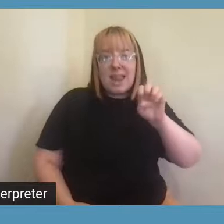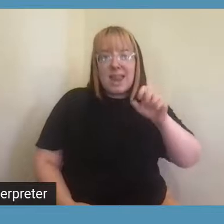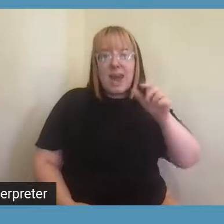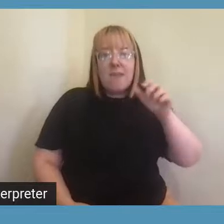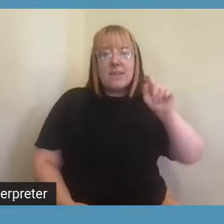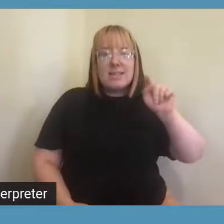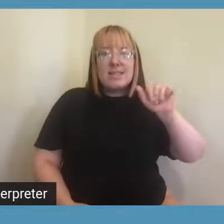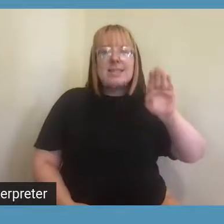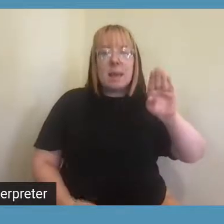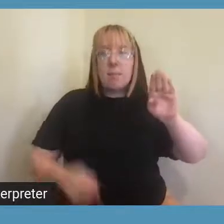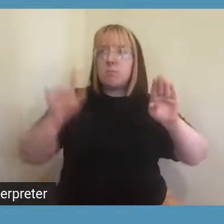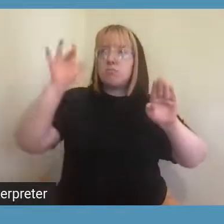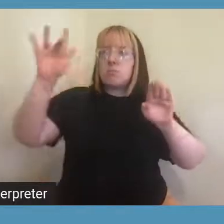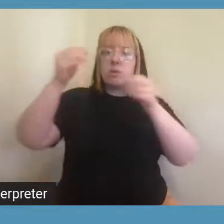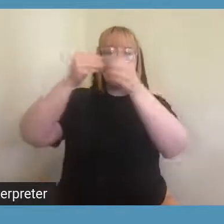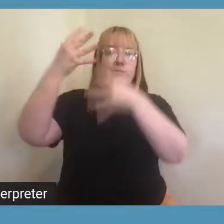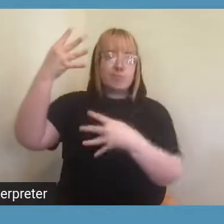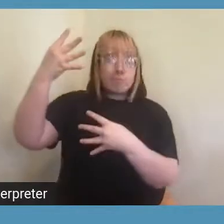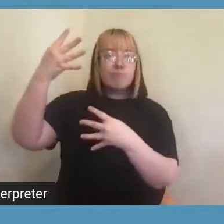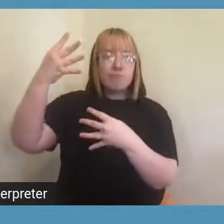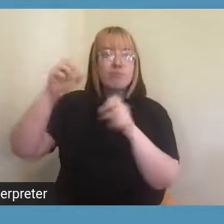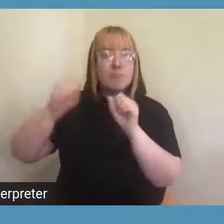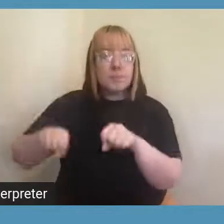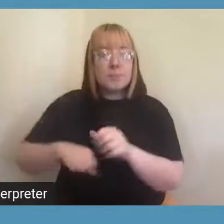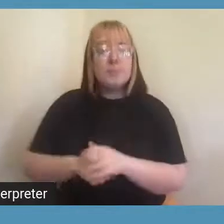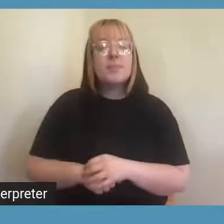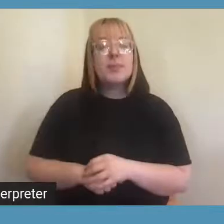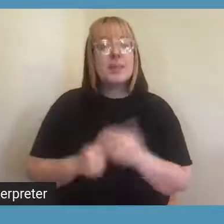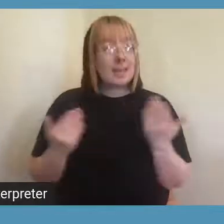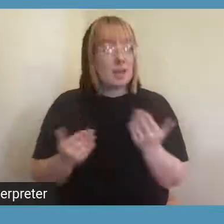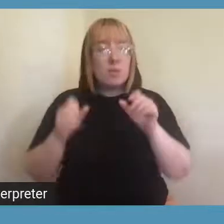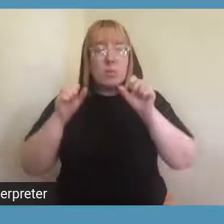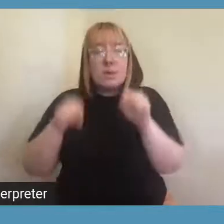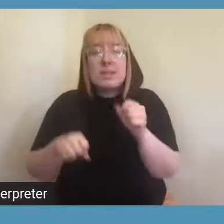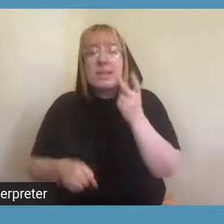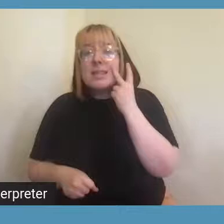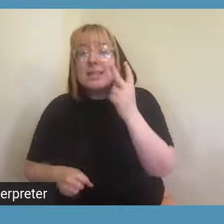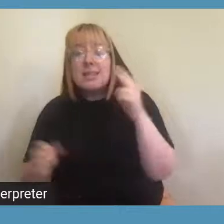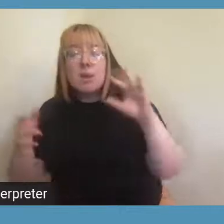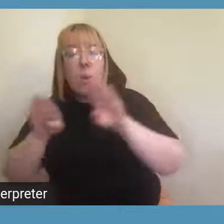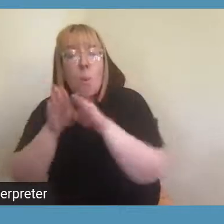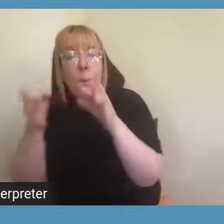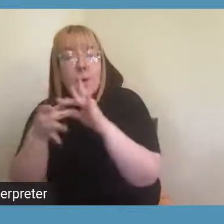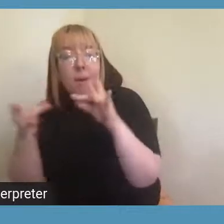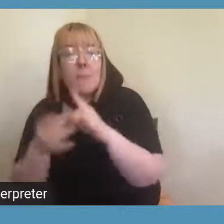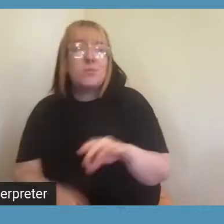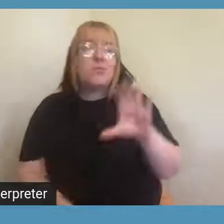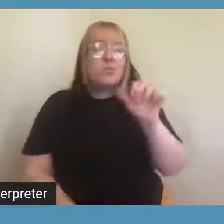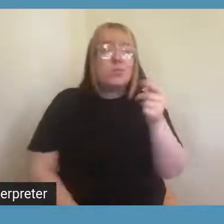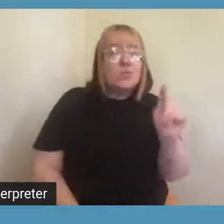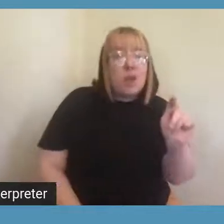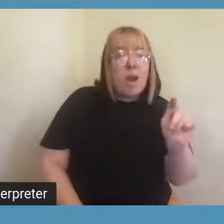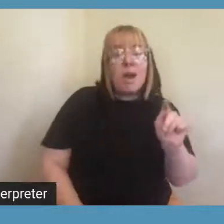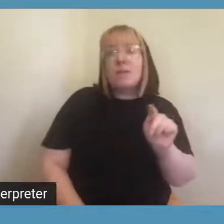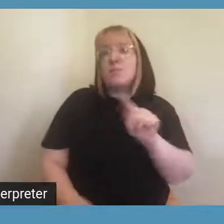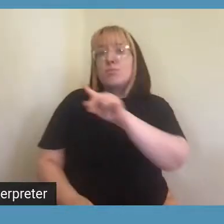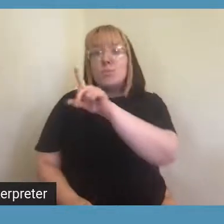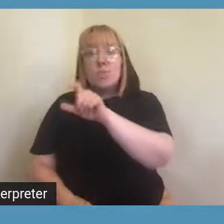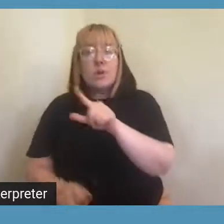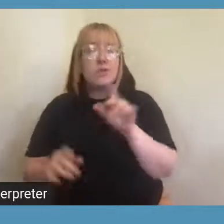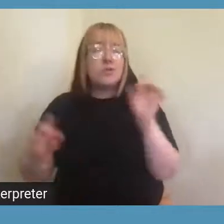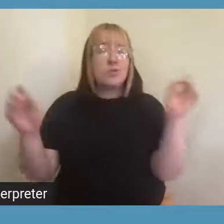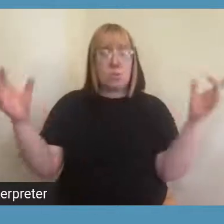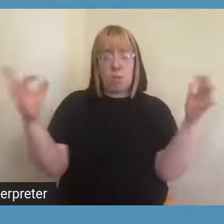museum-hub.org. Here you will be able to see all the captioning, chat, and others' questions. I would also like to acknowledge